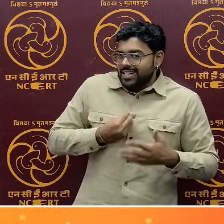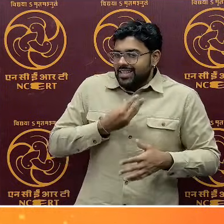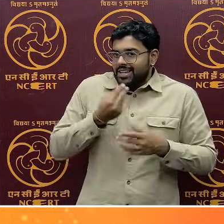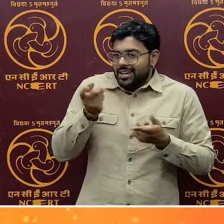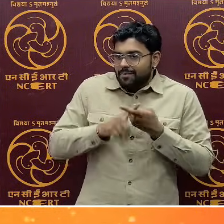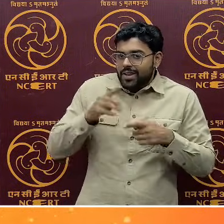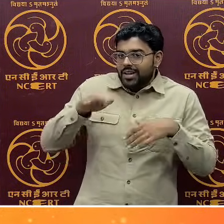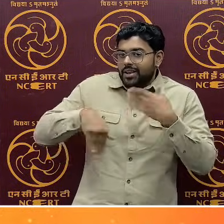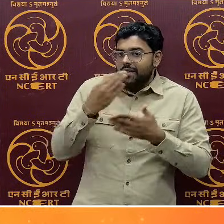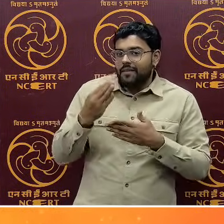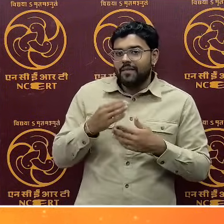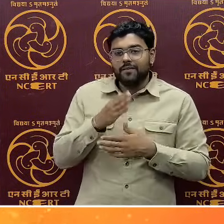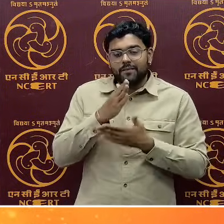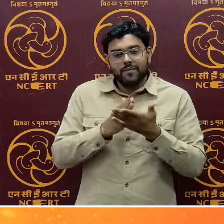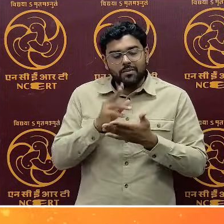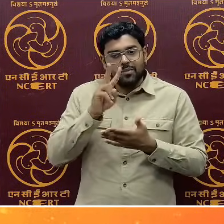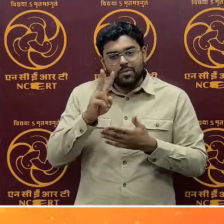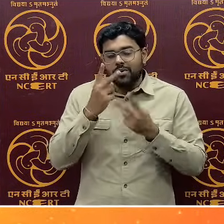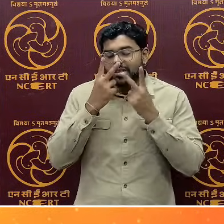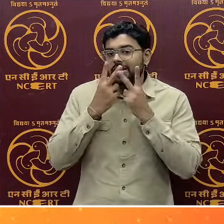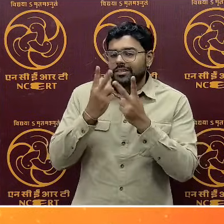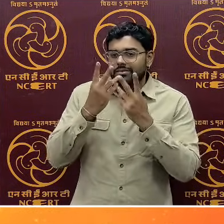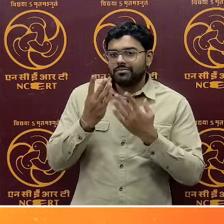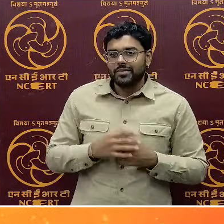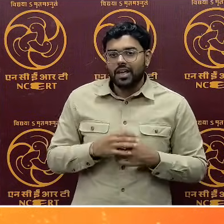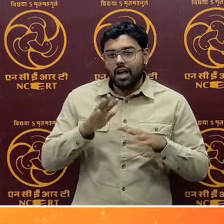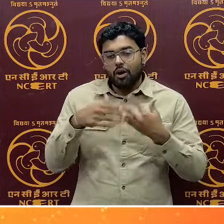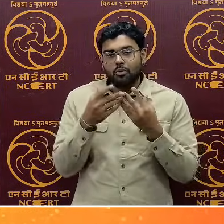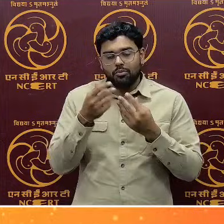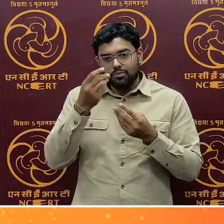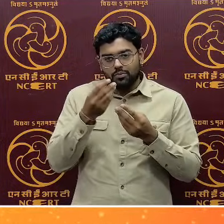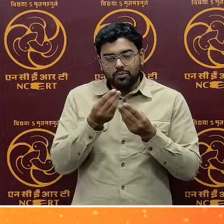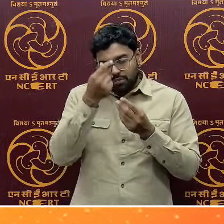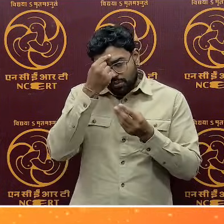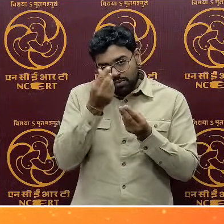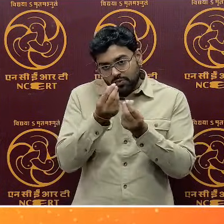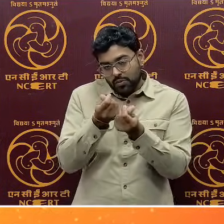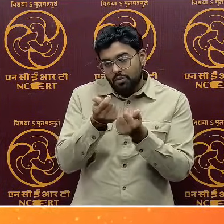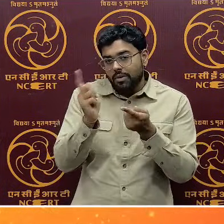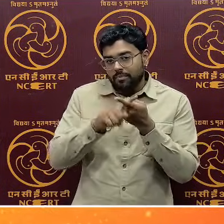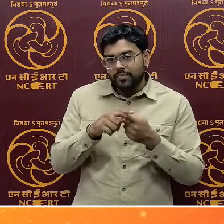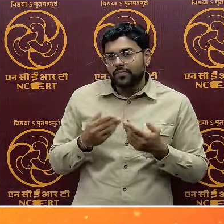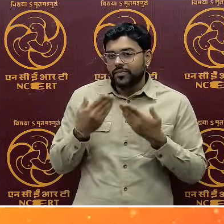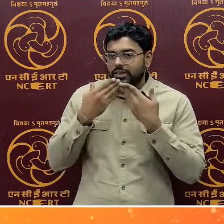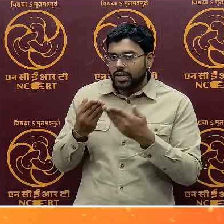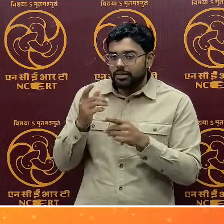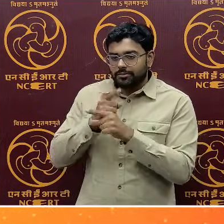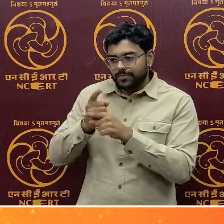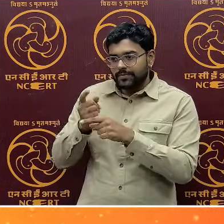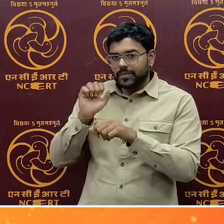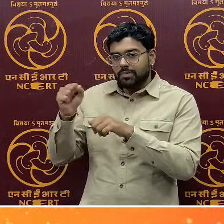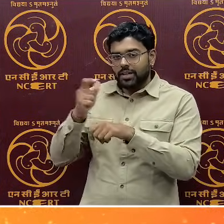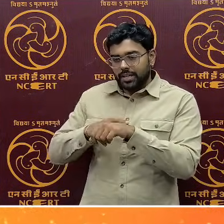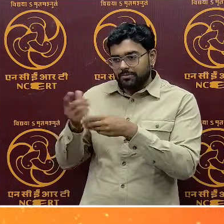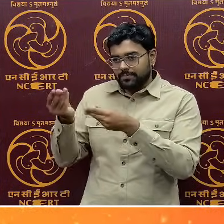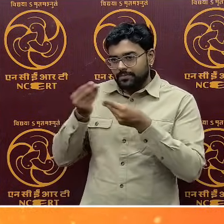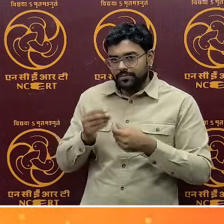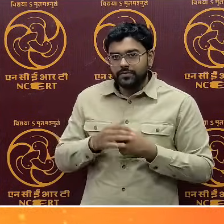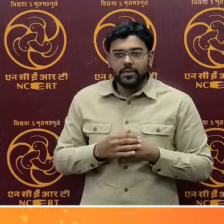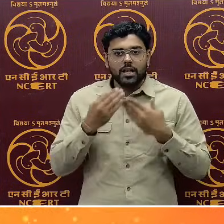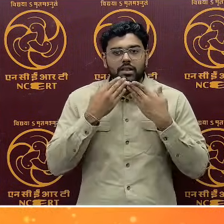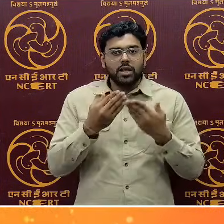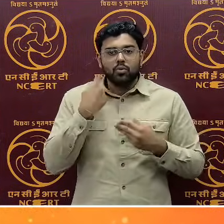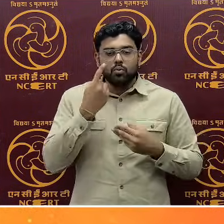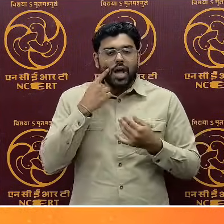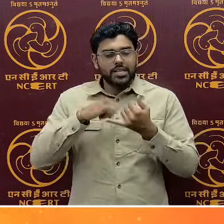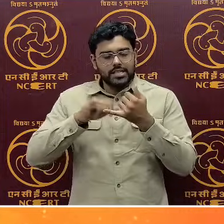mystery, the Yes. case of the fifth word, Case in the of the upcoming fifth word. session. For this session, thank you so much, ma'am, for your Thank you, time ma'am. and contribution. I would also like to thank Dev,